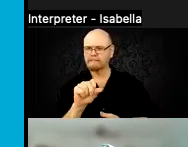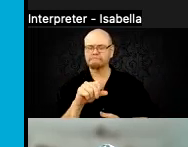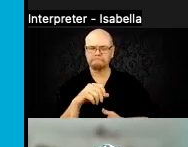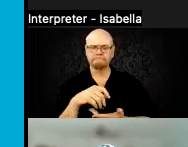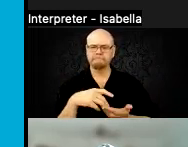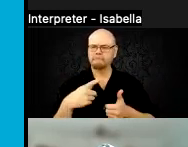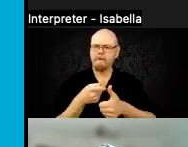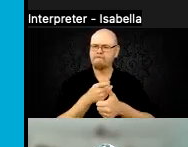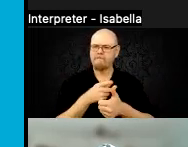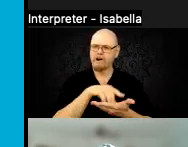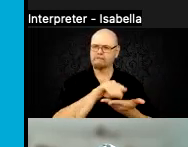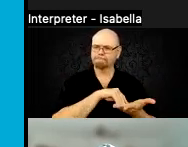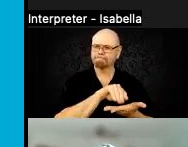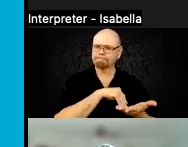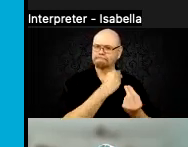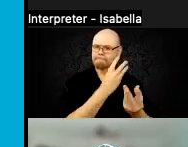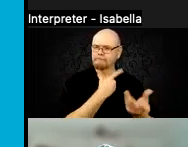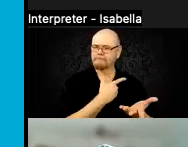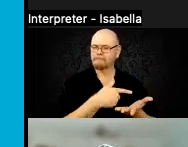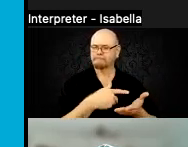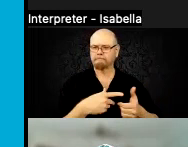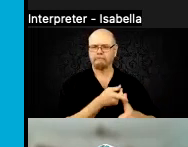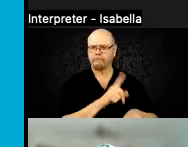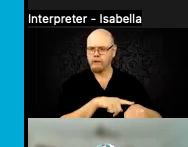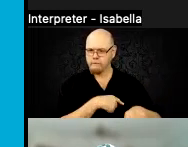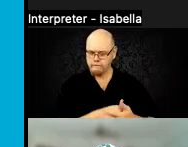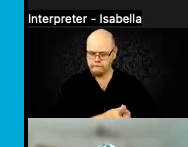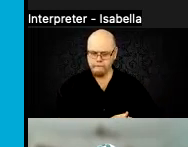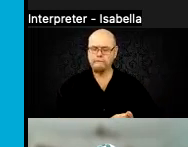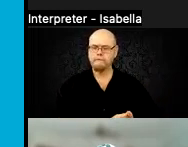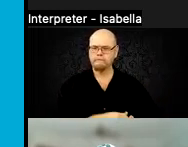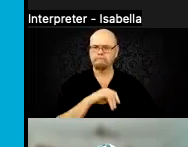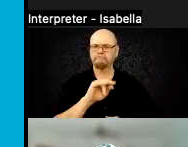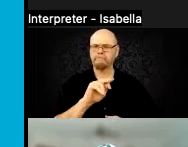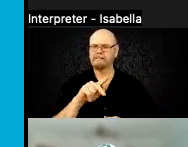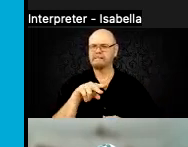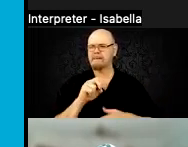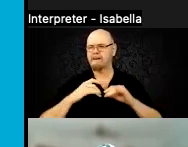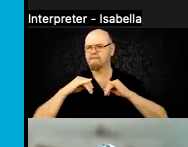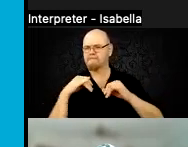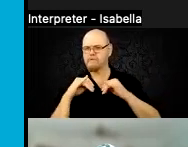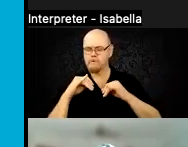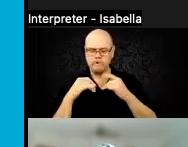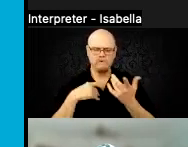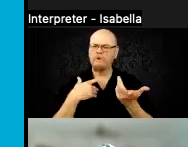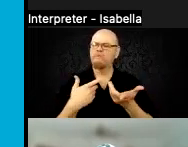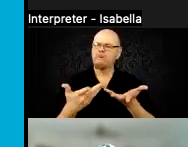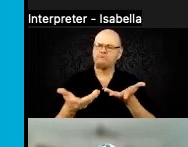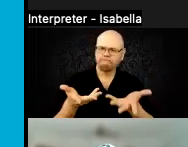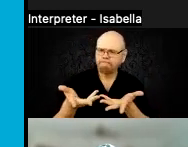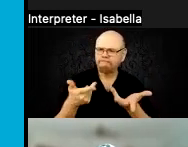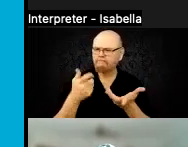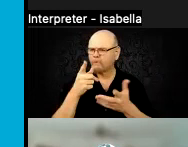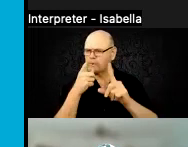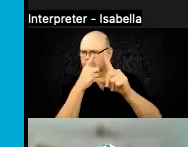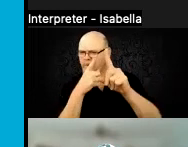And so at your intake interview, your DRS counselor will basically try to talk to you to get a sense of what your goals are, what